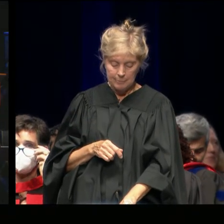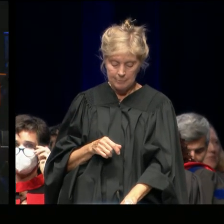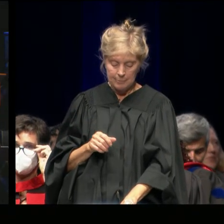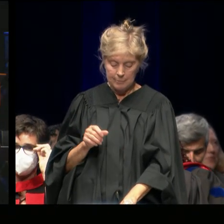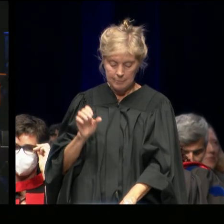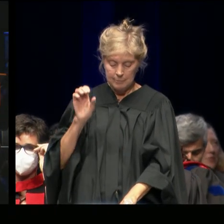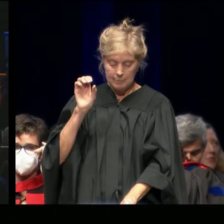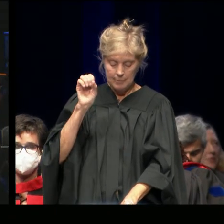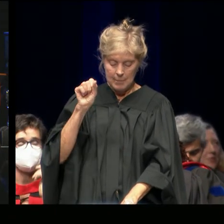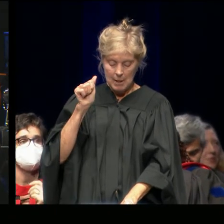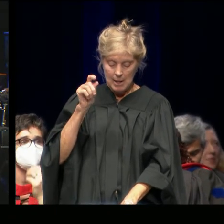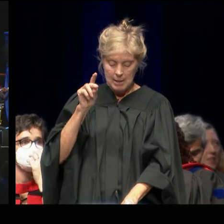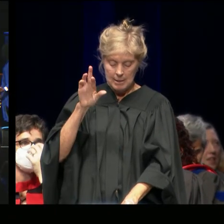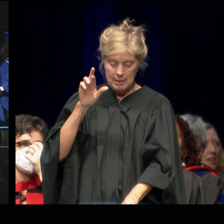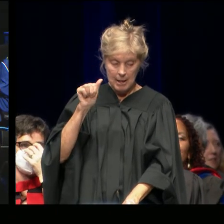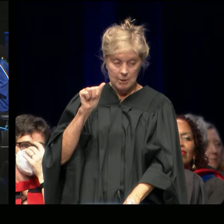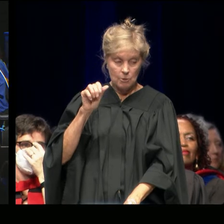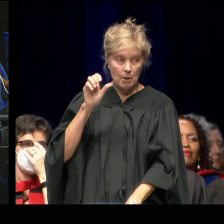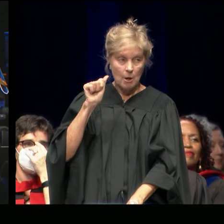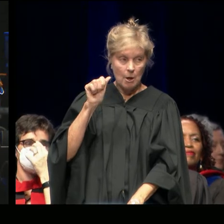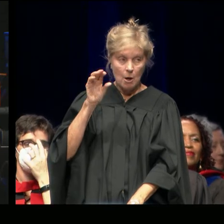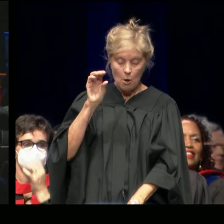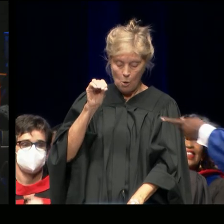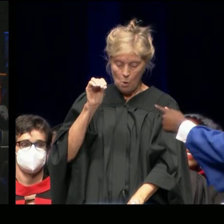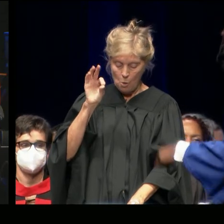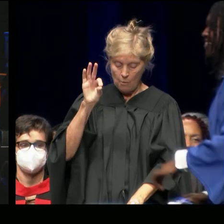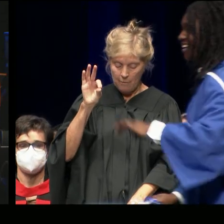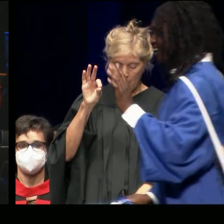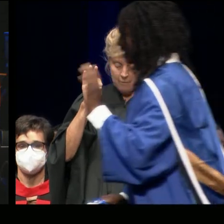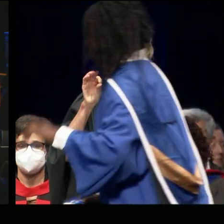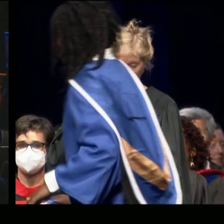Sandra Ofosu with distinction.